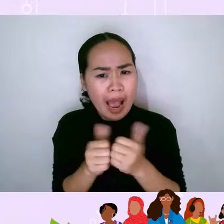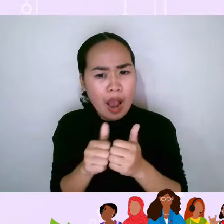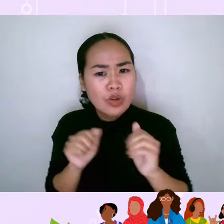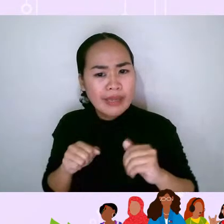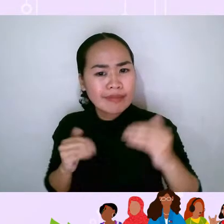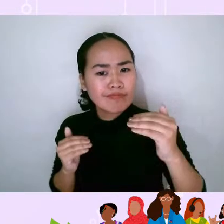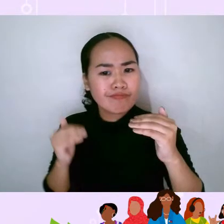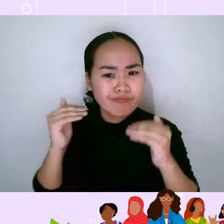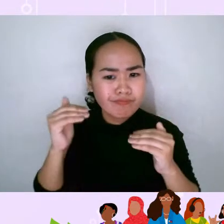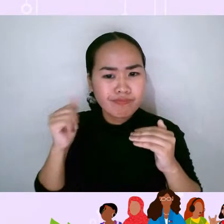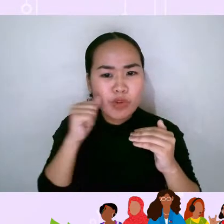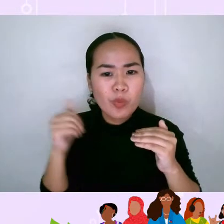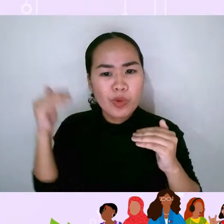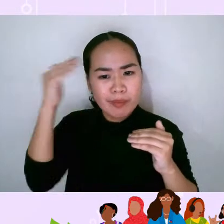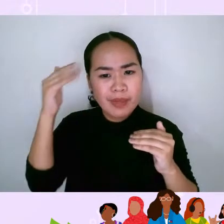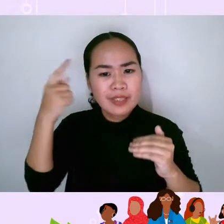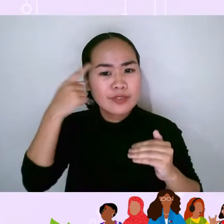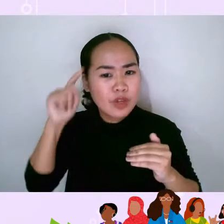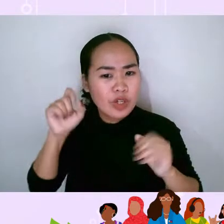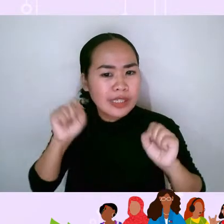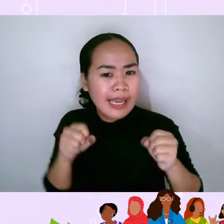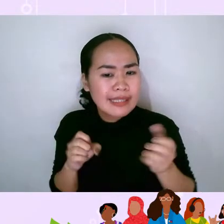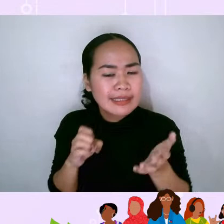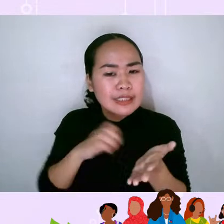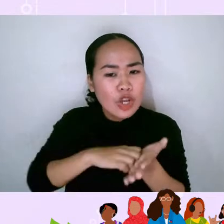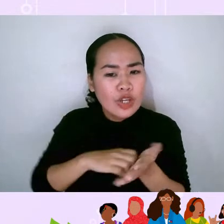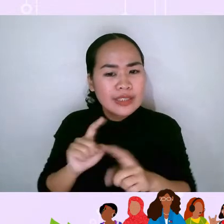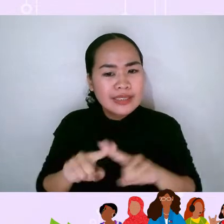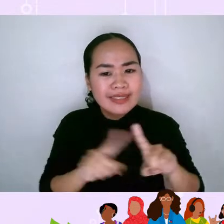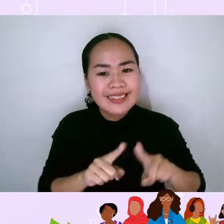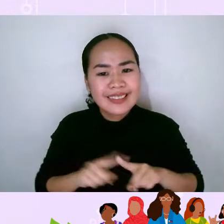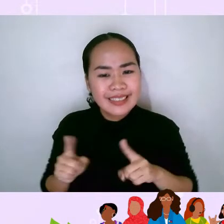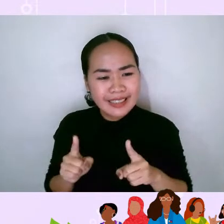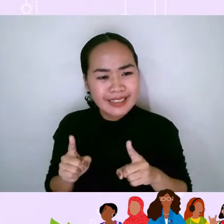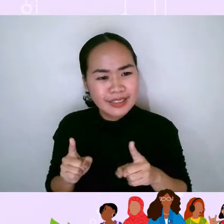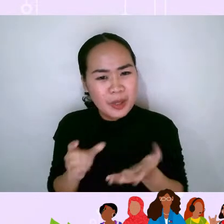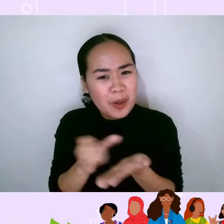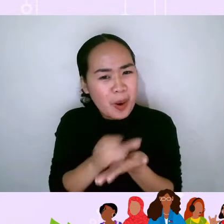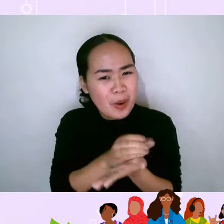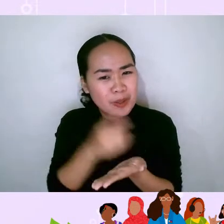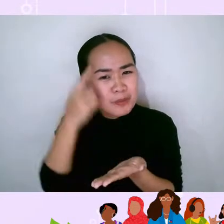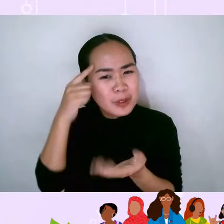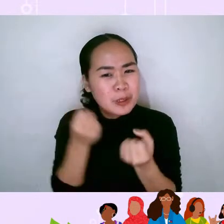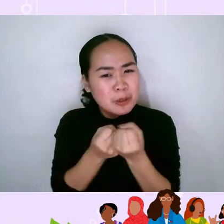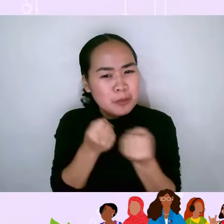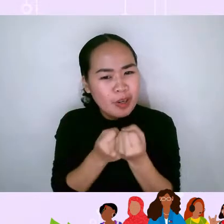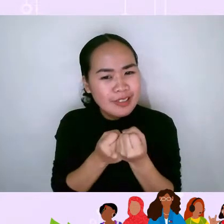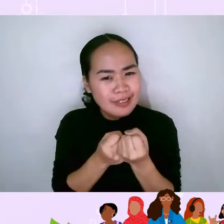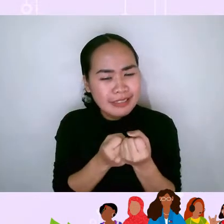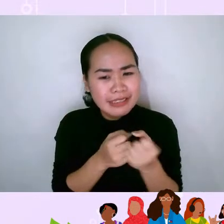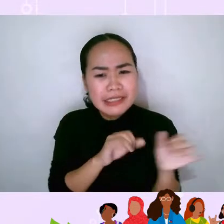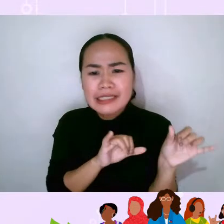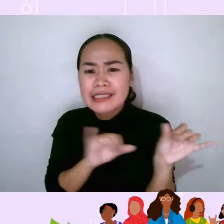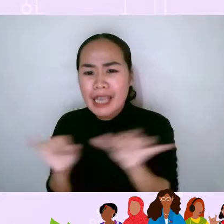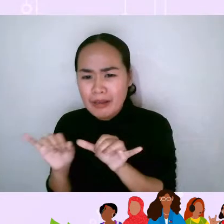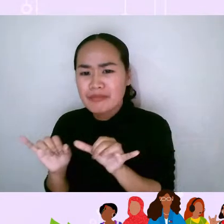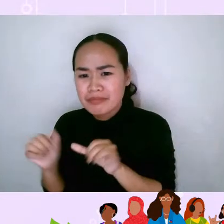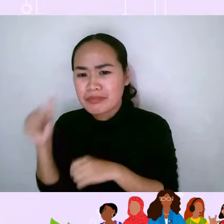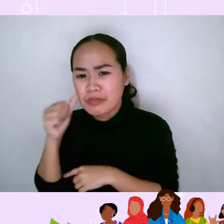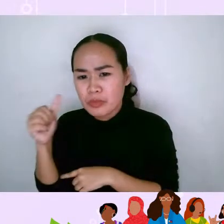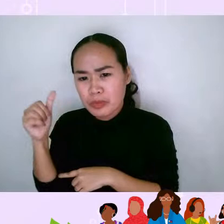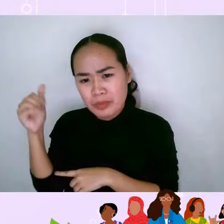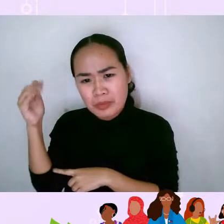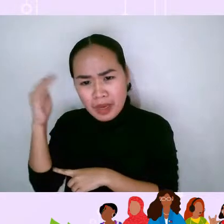women to enroll in related courses, obtain equal support as male researchers, innovators, and